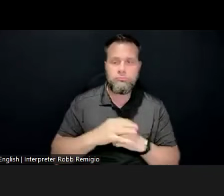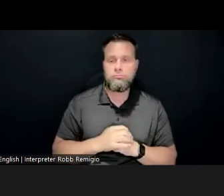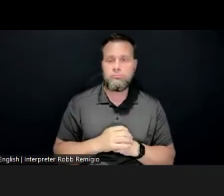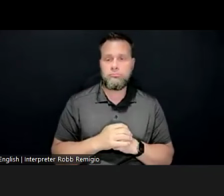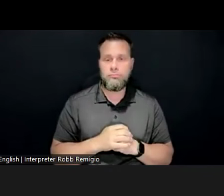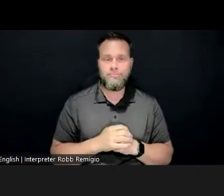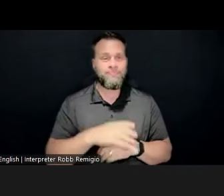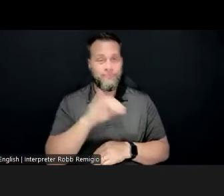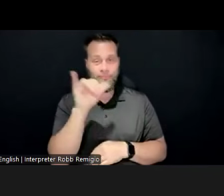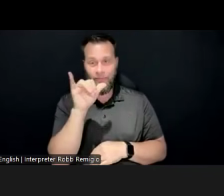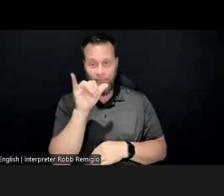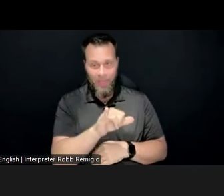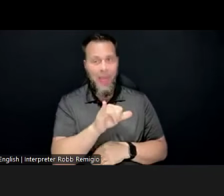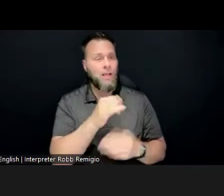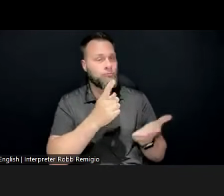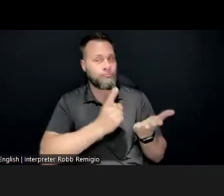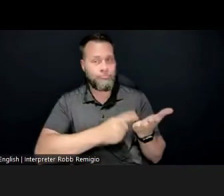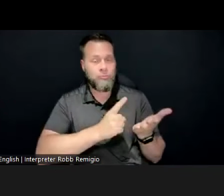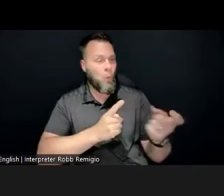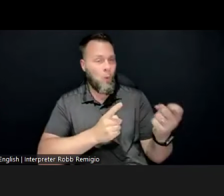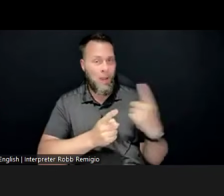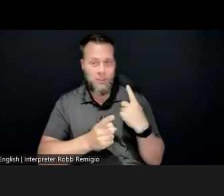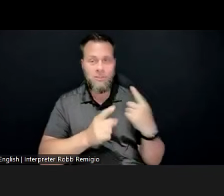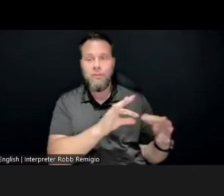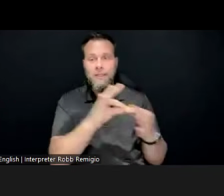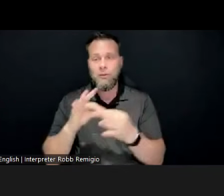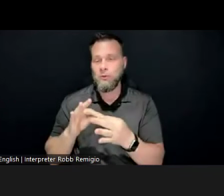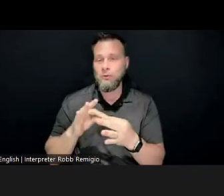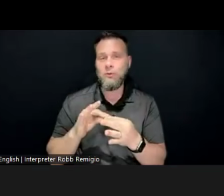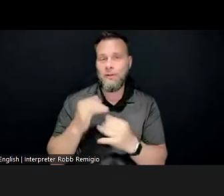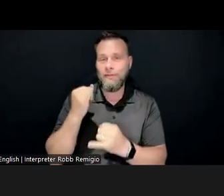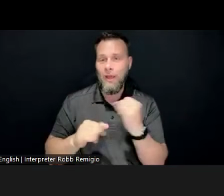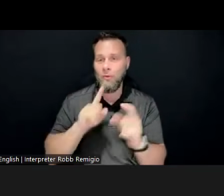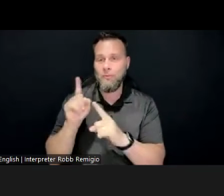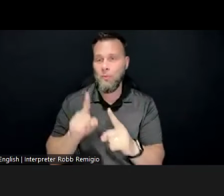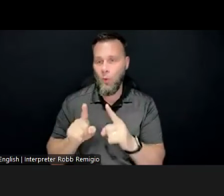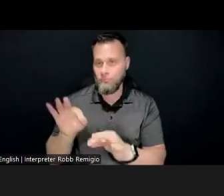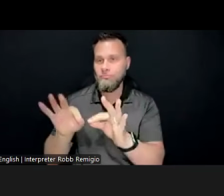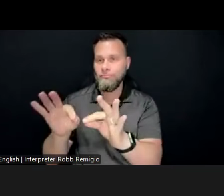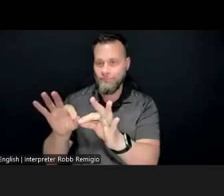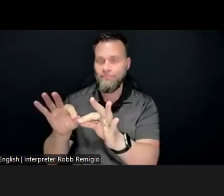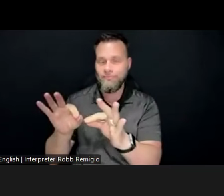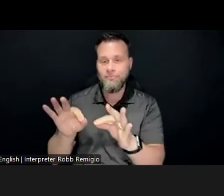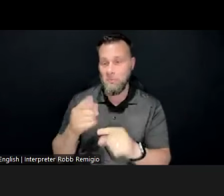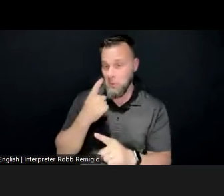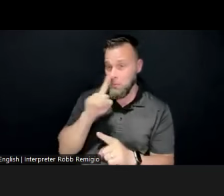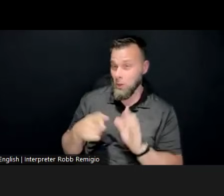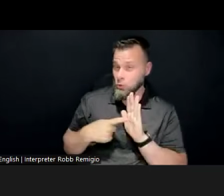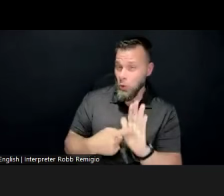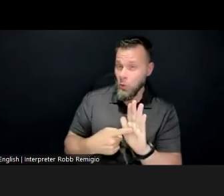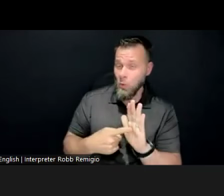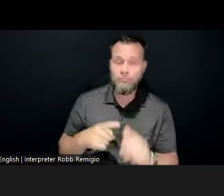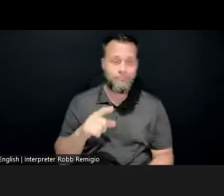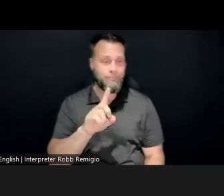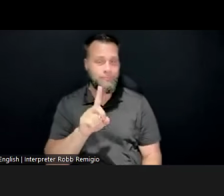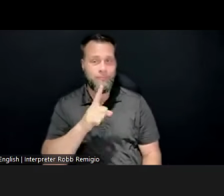in the full report. And Davina, I wonder if you could kind of provide a sneak peek as to what some of those findings were. Yeah, absolutely. So I kind of touched on this